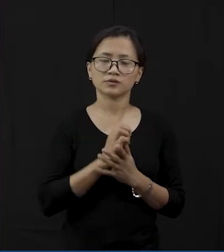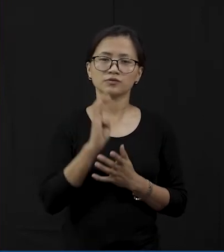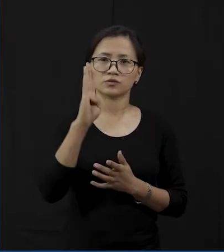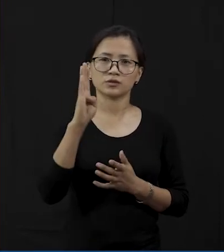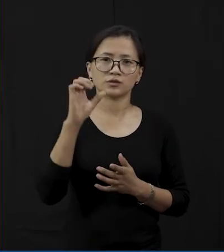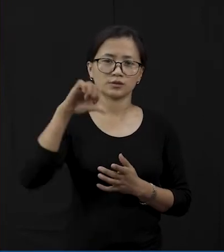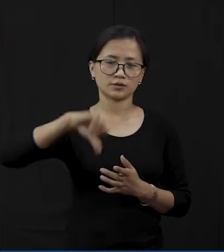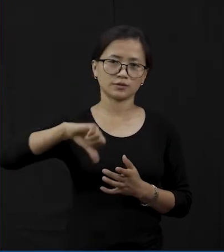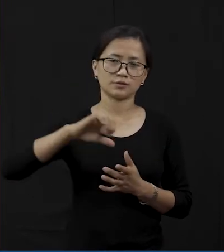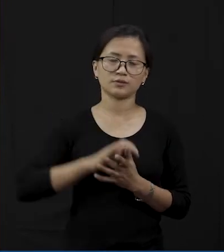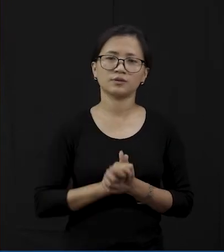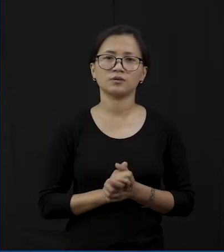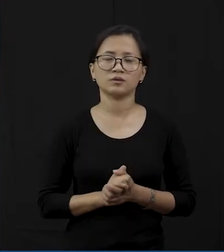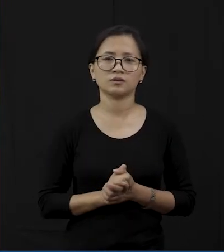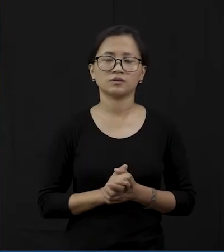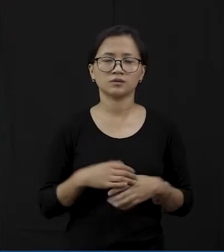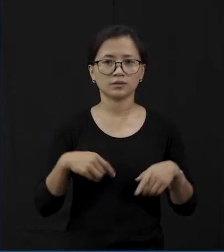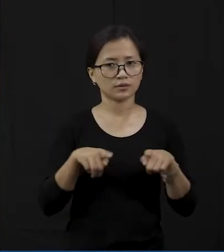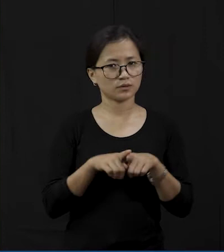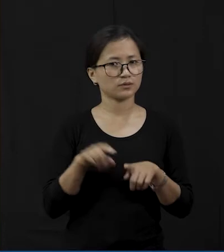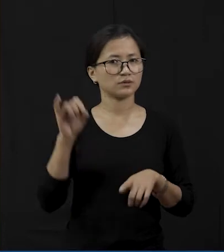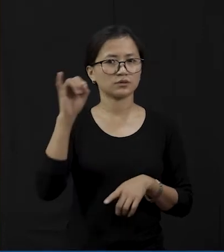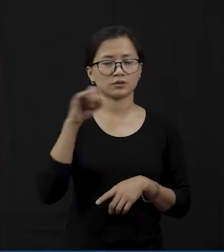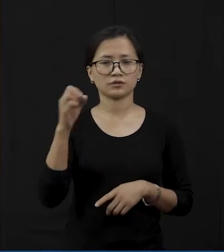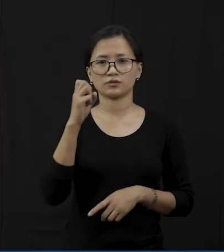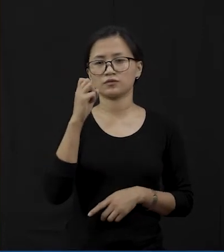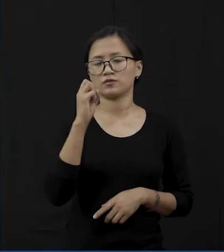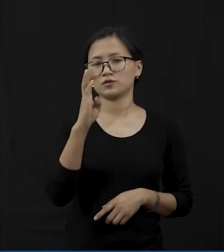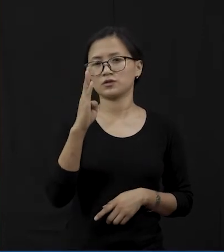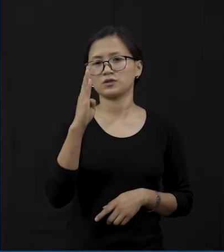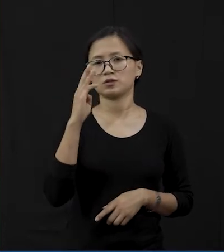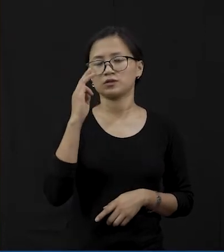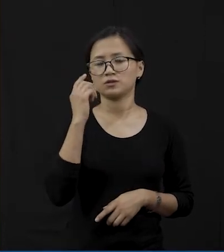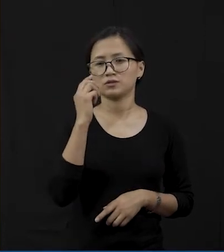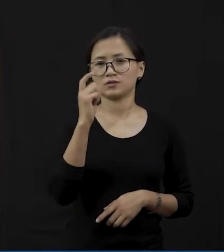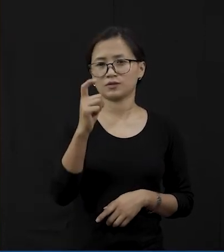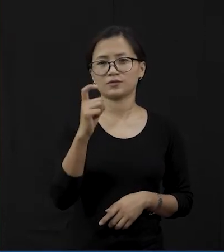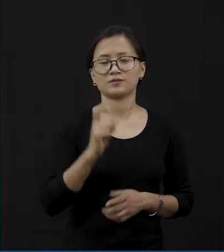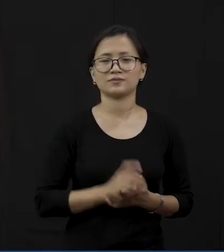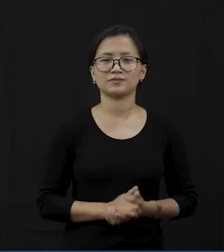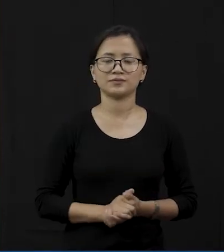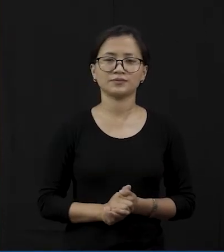649, and 647.